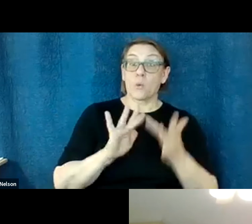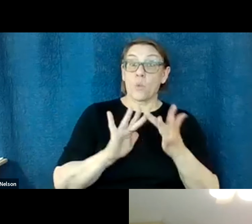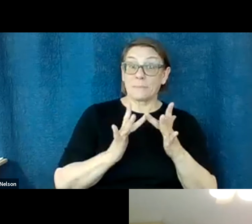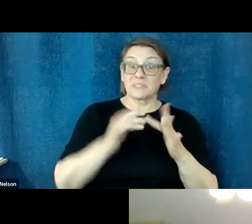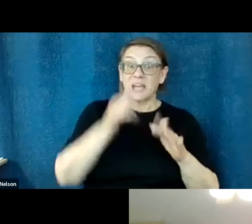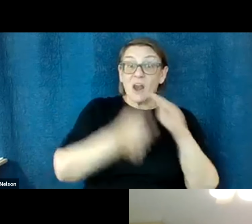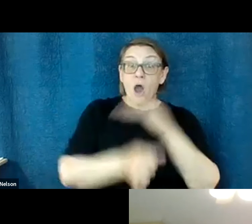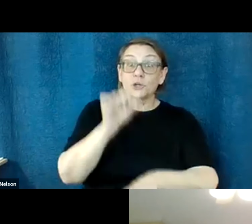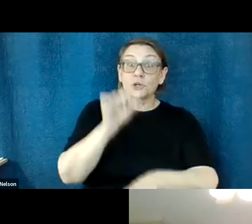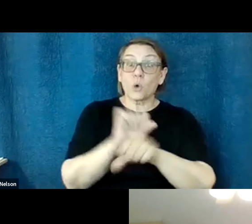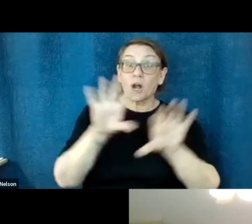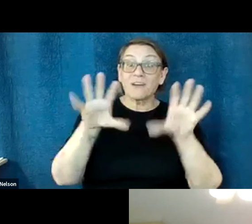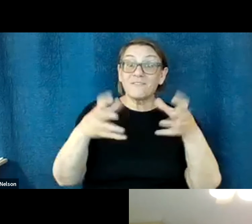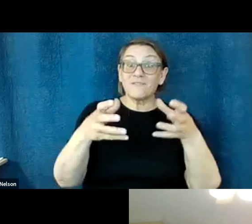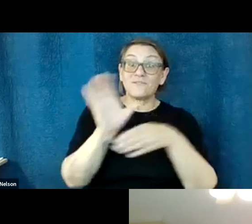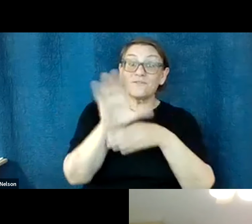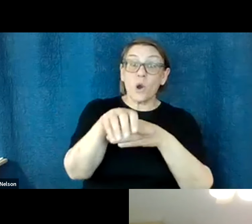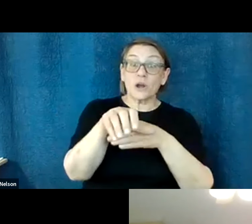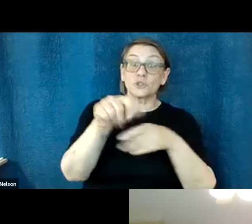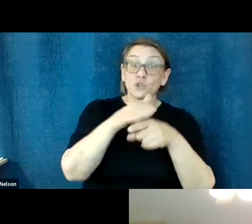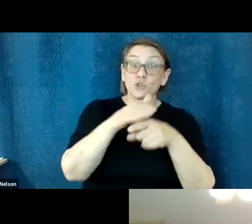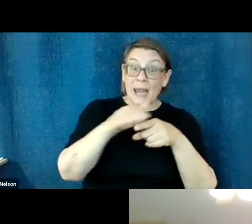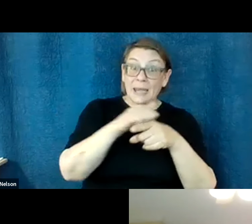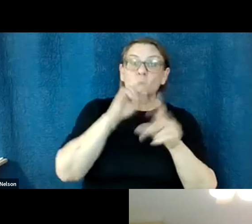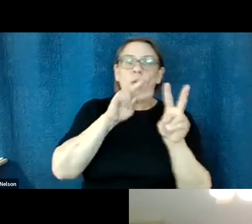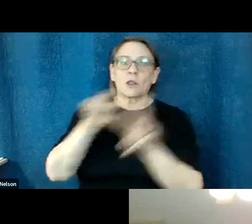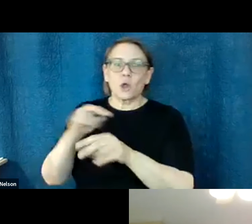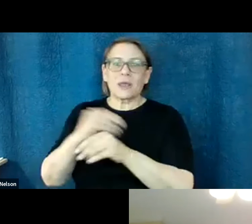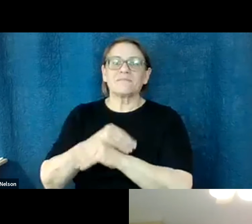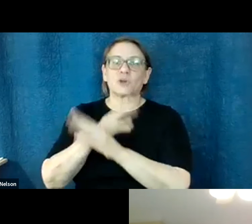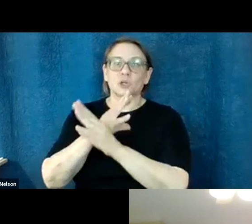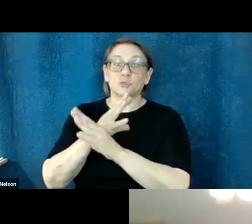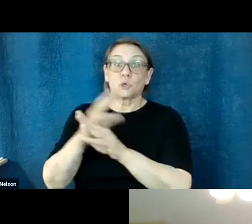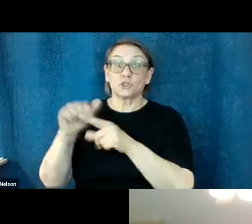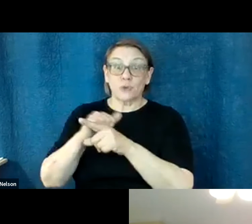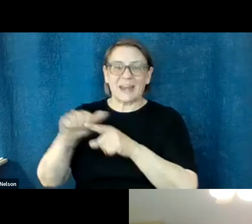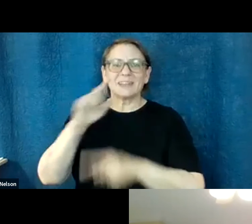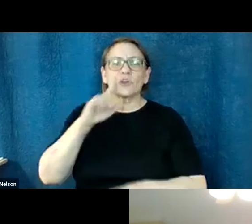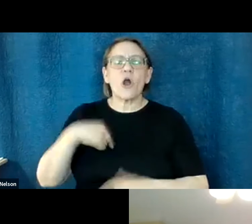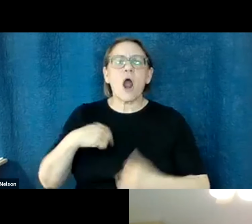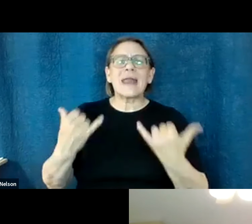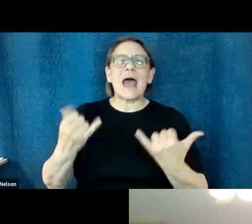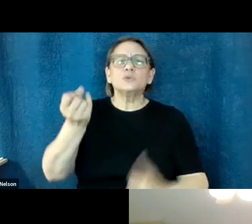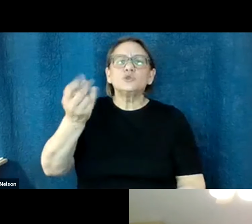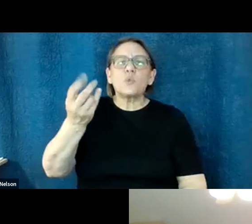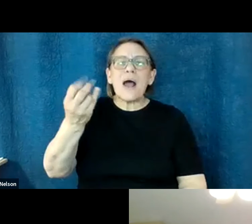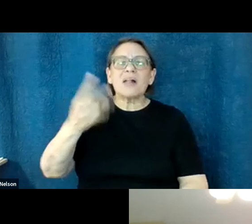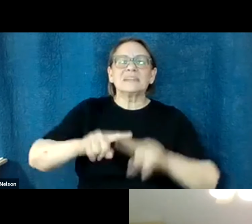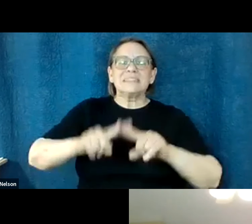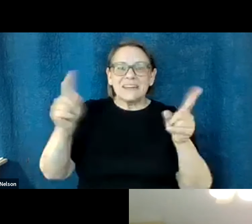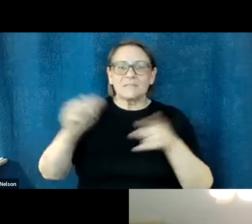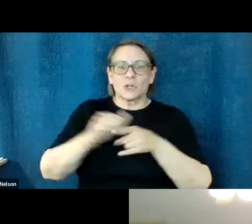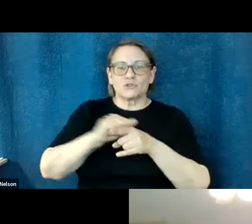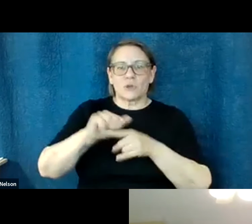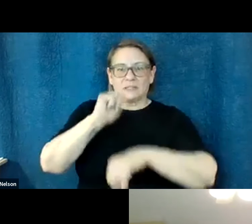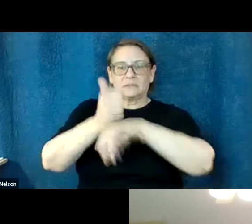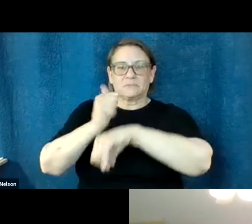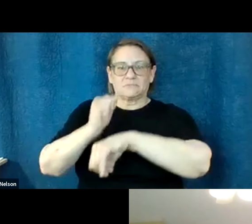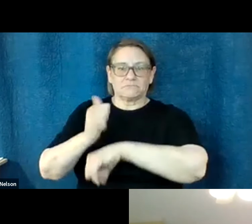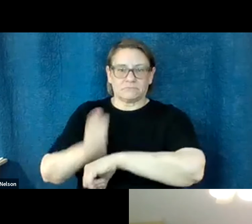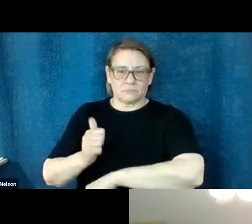can look at virtual trainings for healthcare providers, and there are 12 different trainings that we have compiled. So